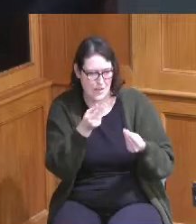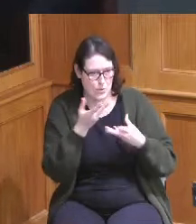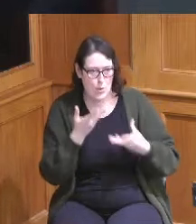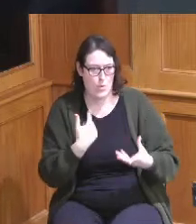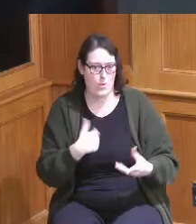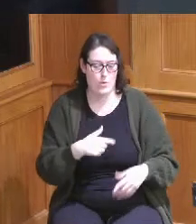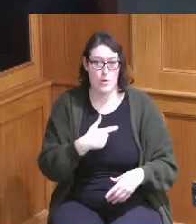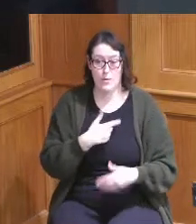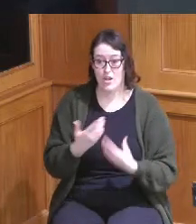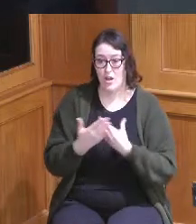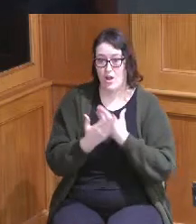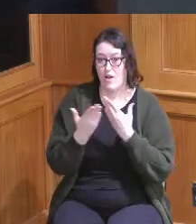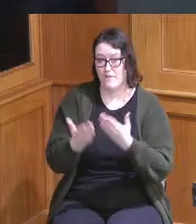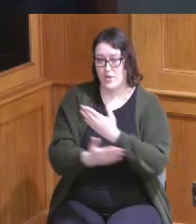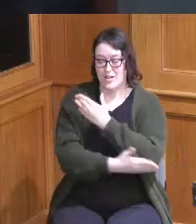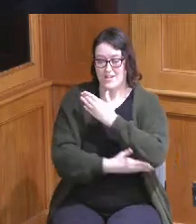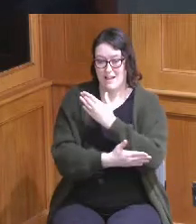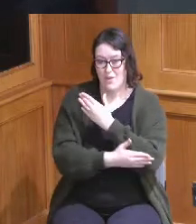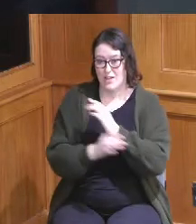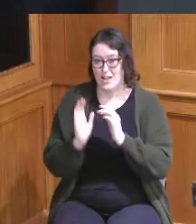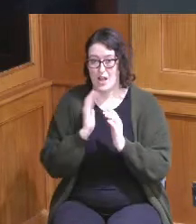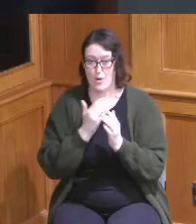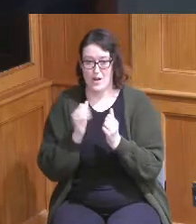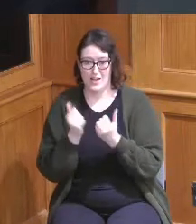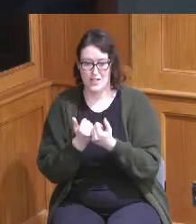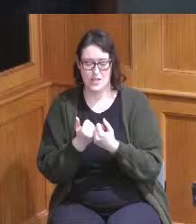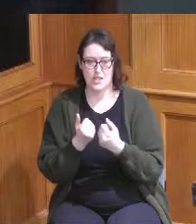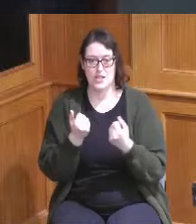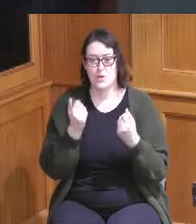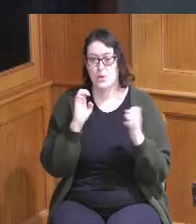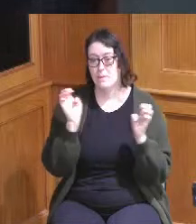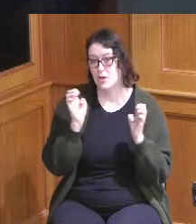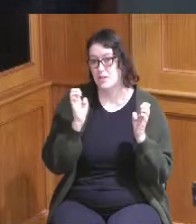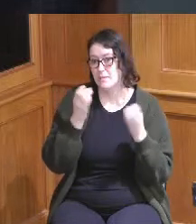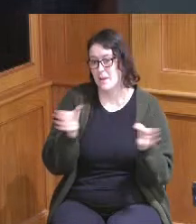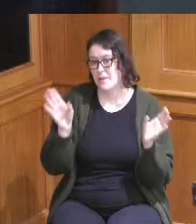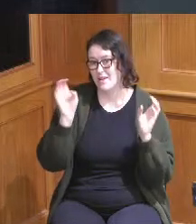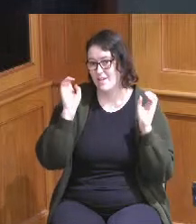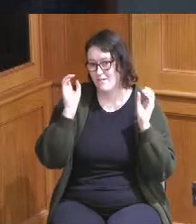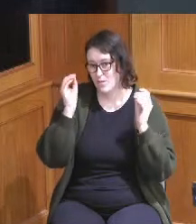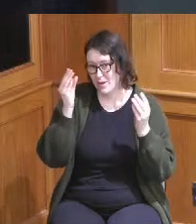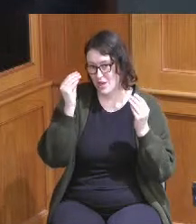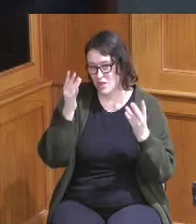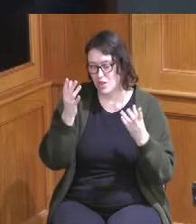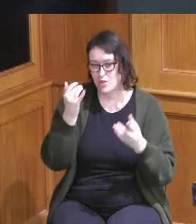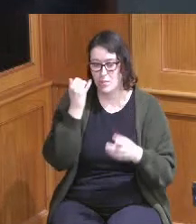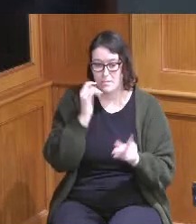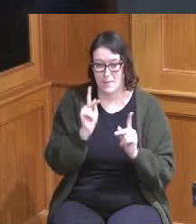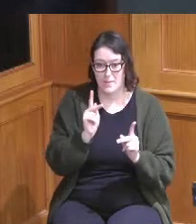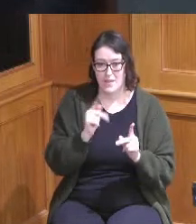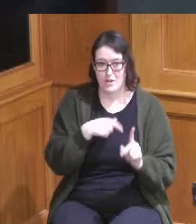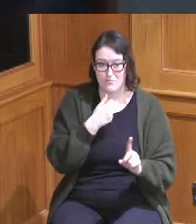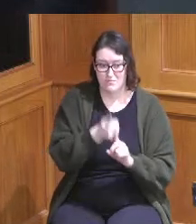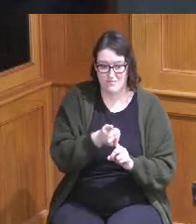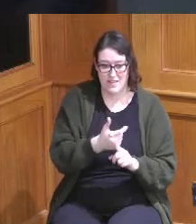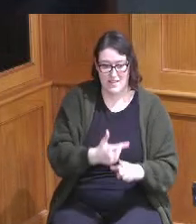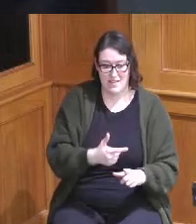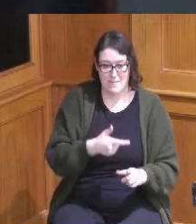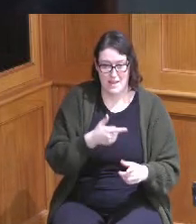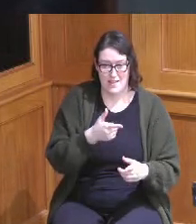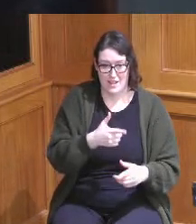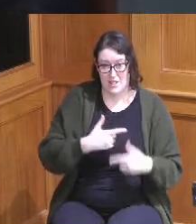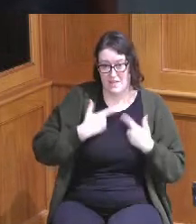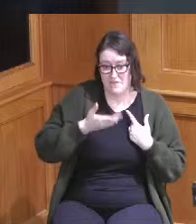offer at the county and at the agency is we do emergency public information for residents who were impacted by a disaster. And we have